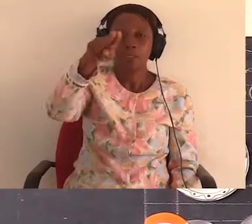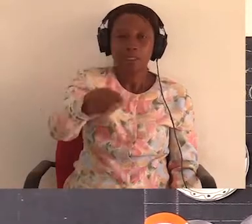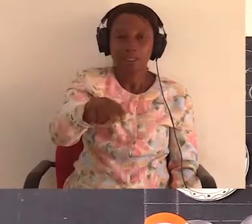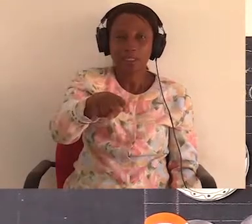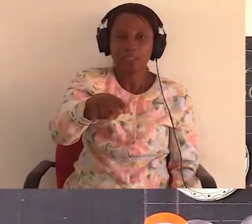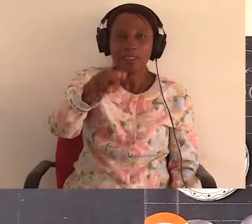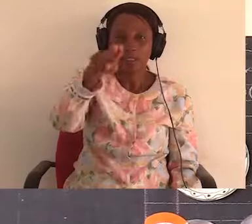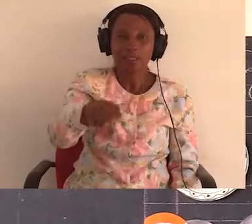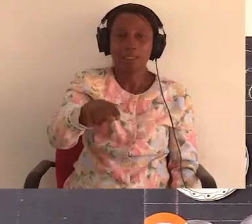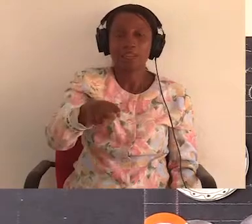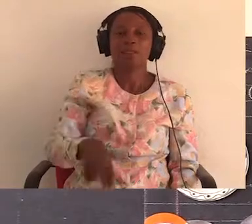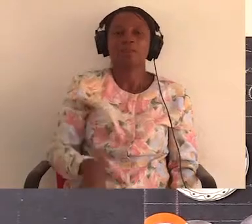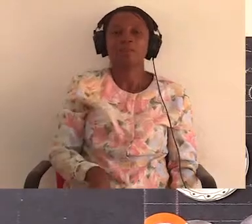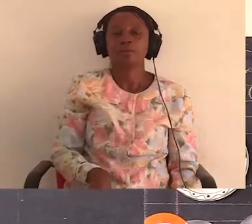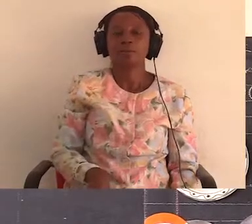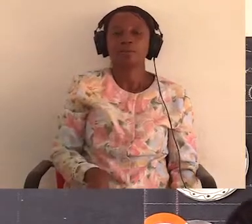N,